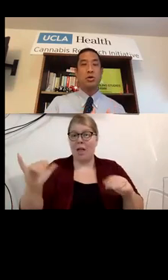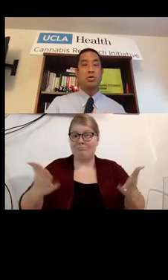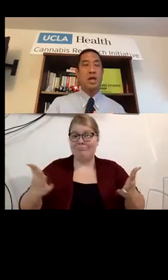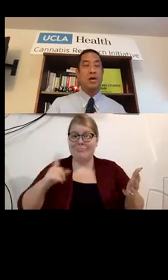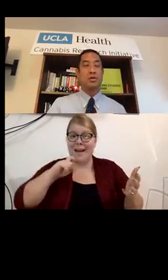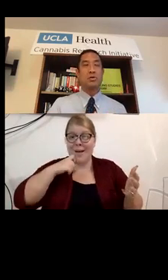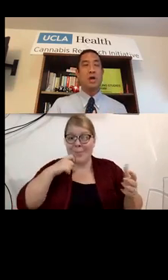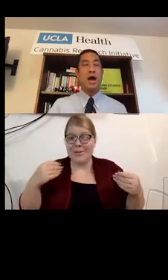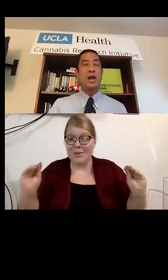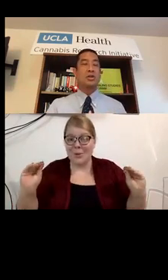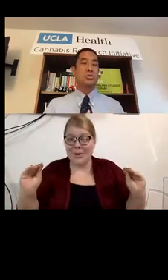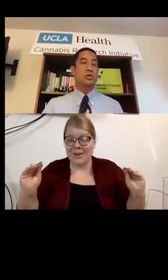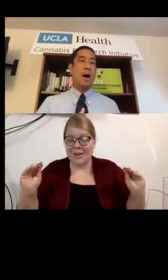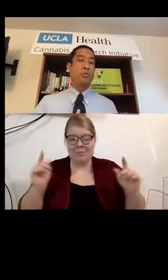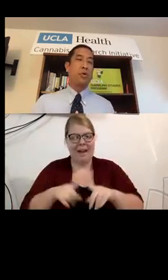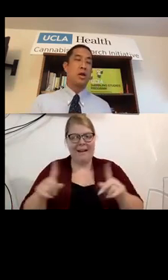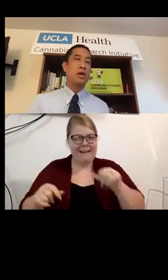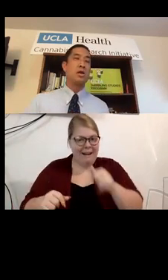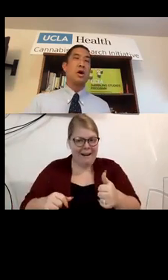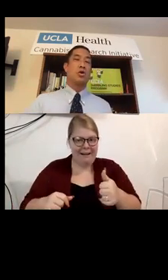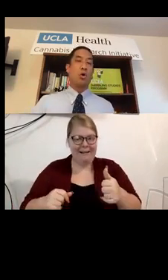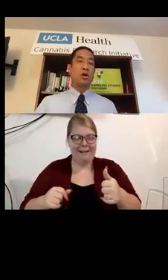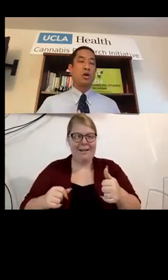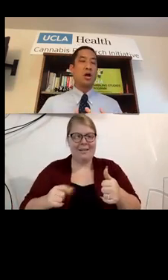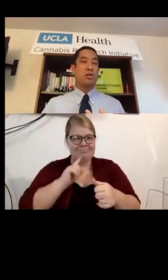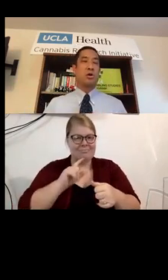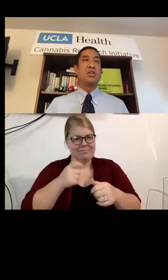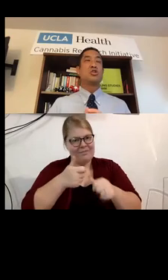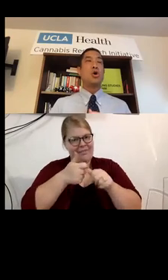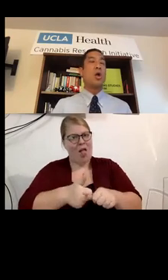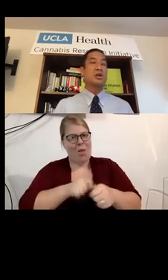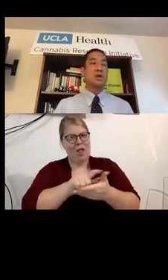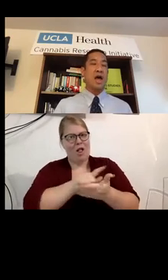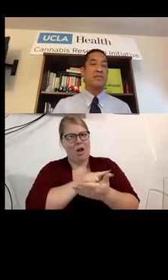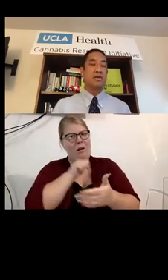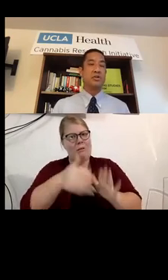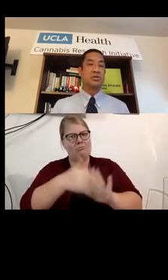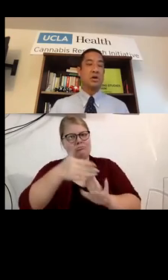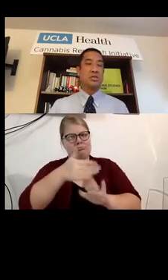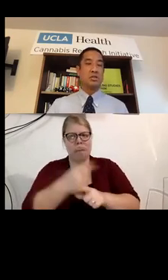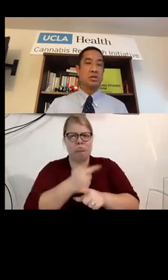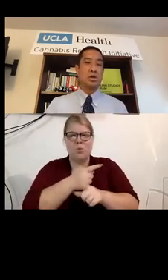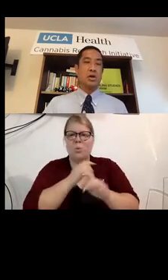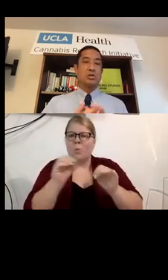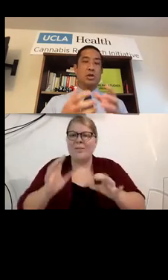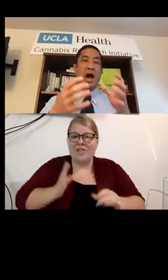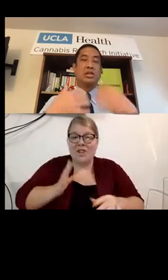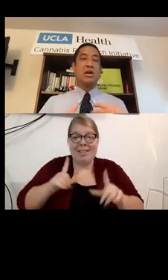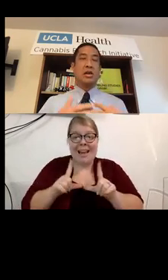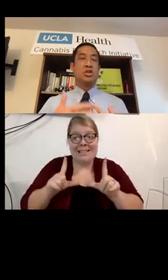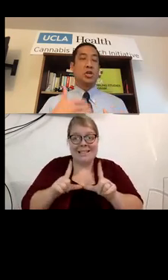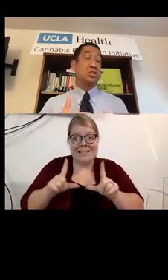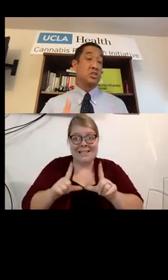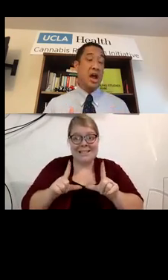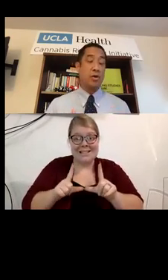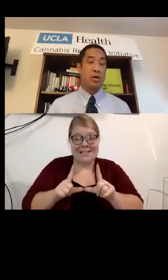it turns out they're not actually operating according to the letter of the law. They don't actually have an official license. So the idea that